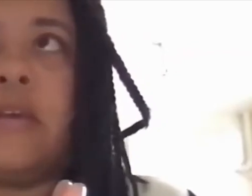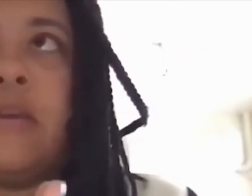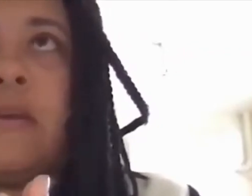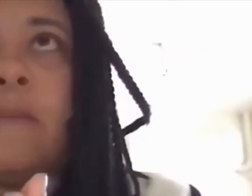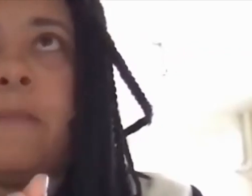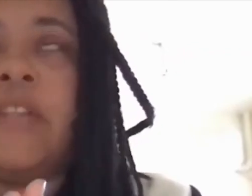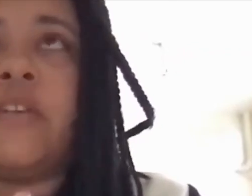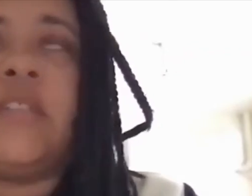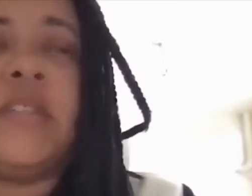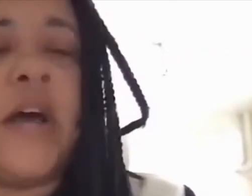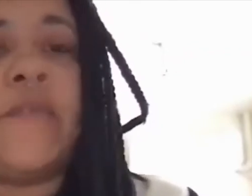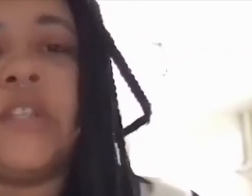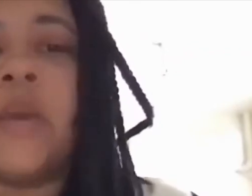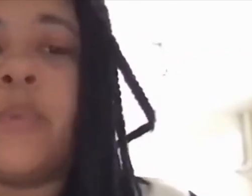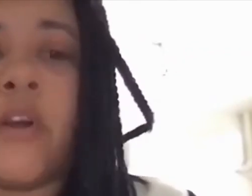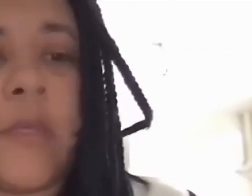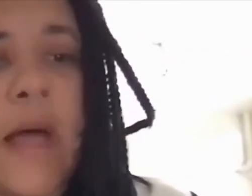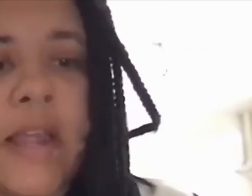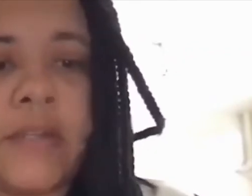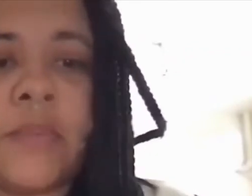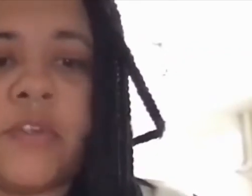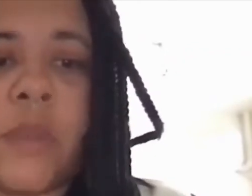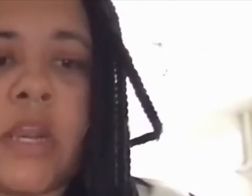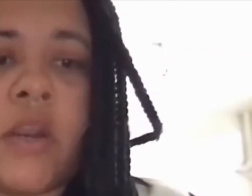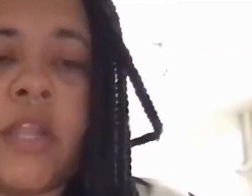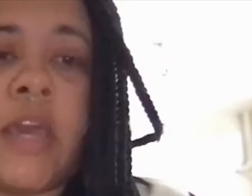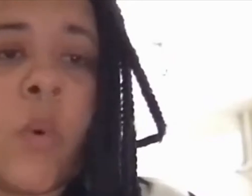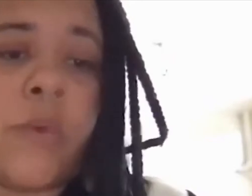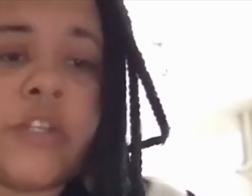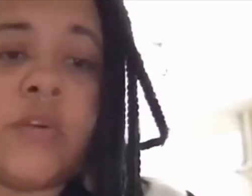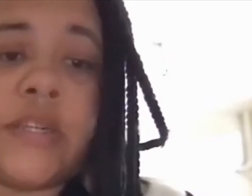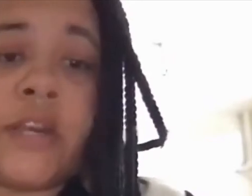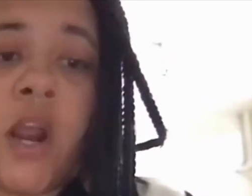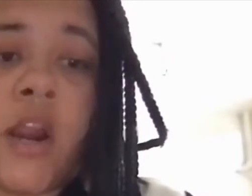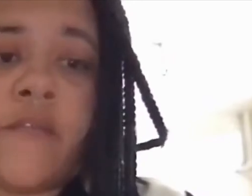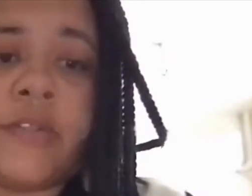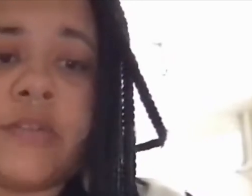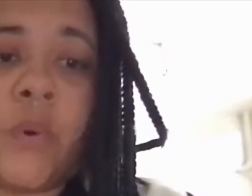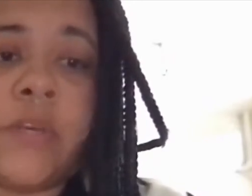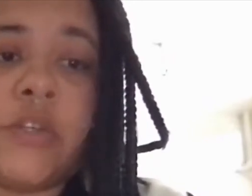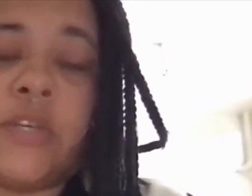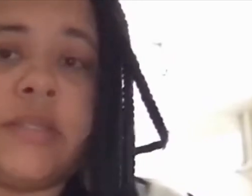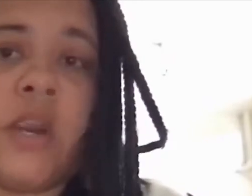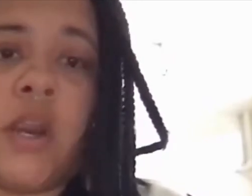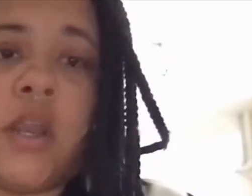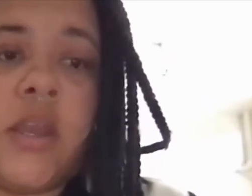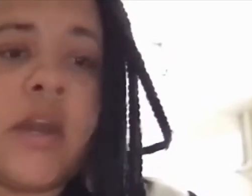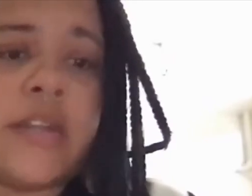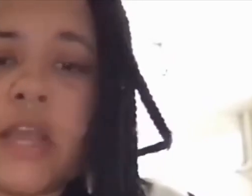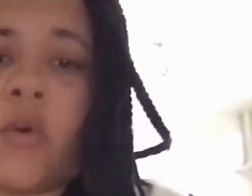like inserts itself to like blur the lines between like what we do consider art versus what we do